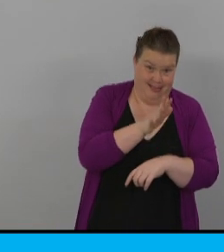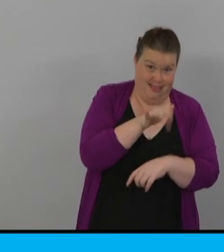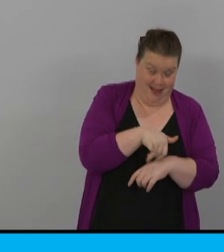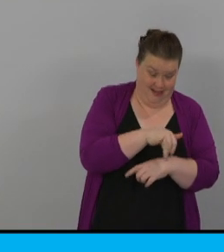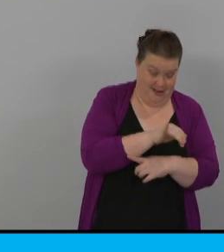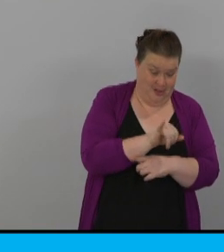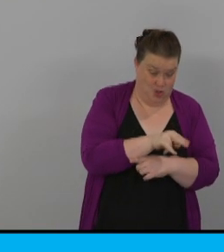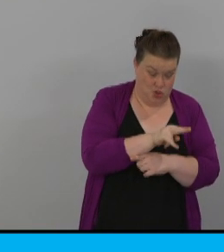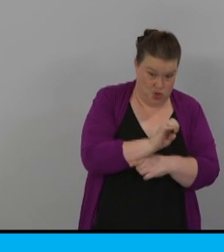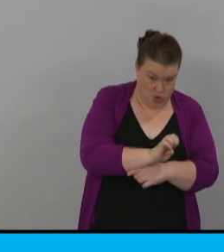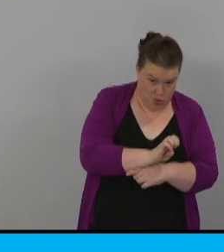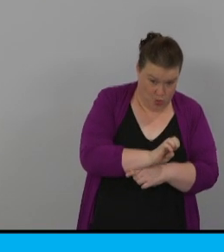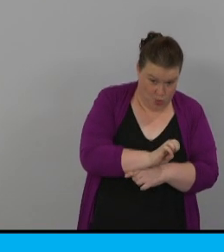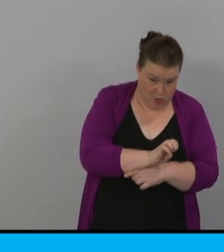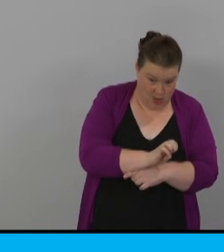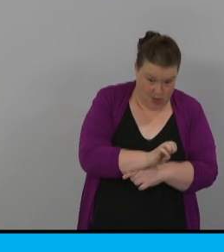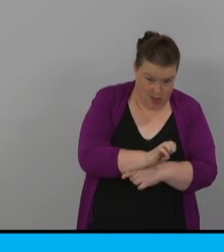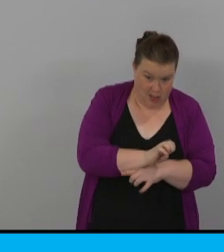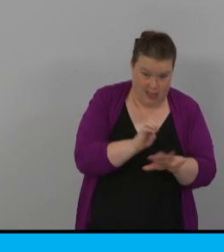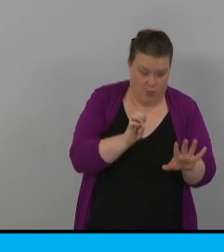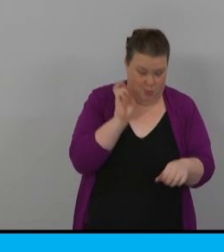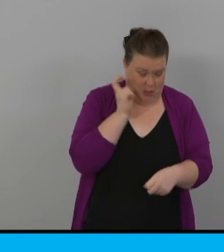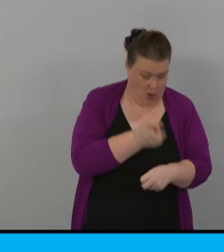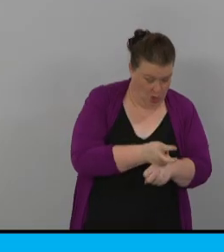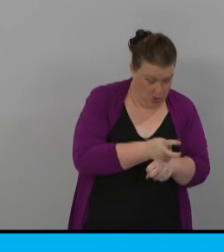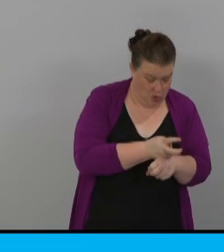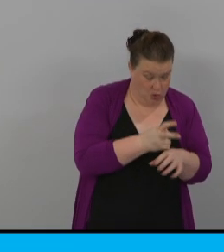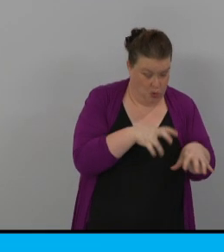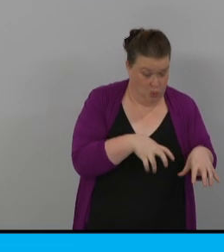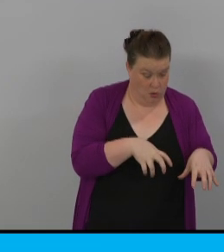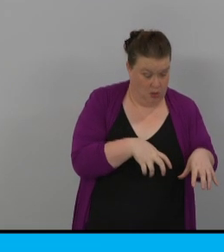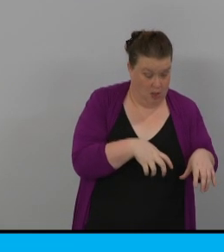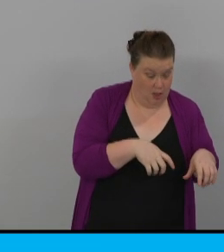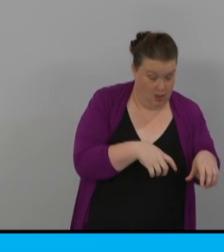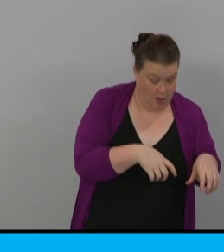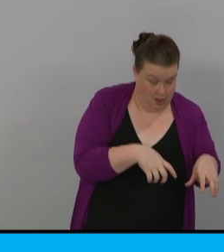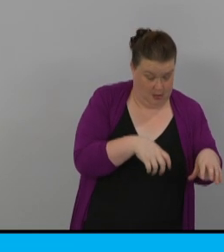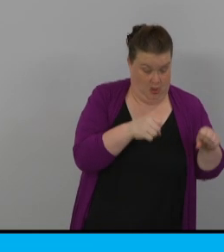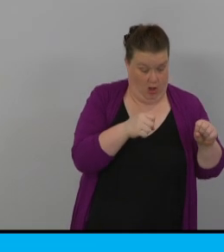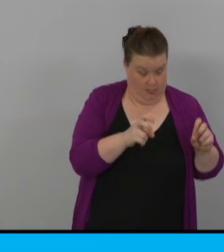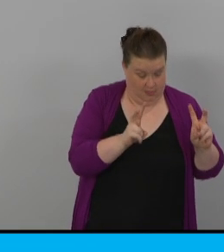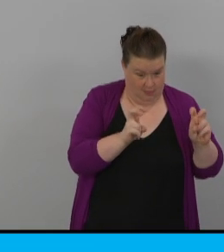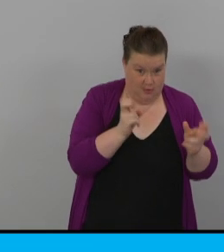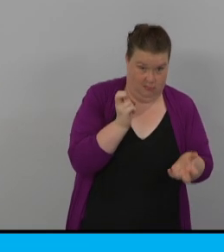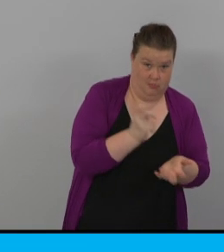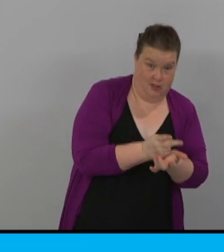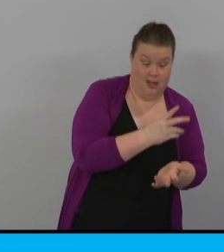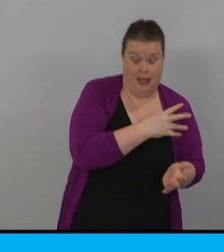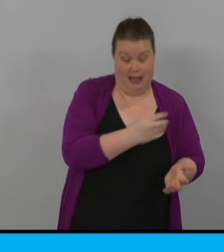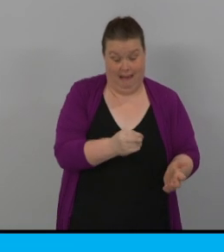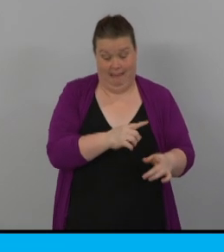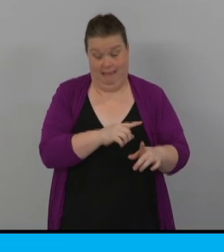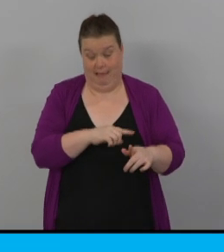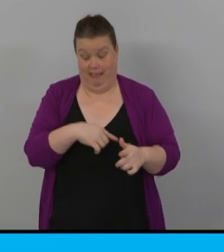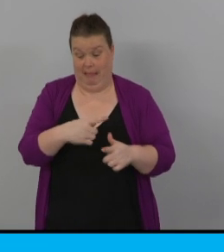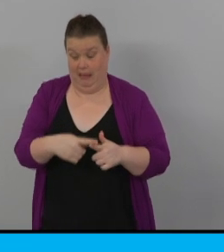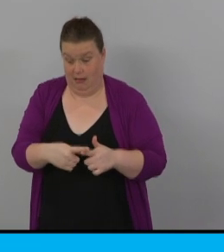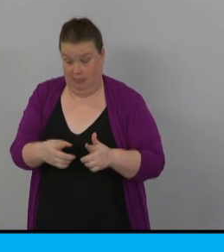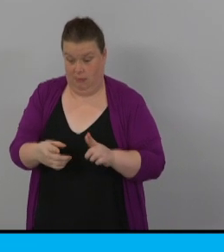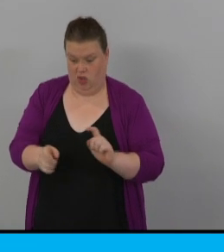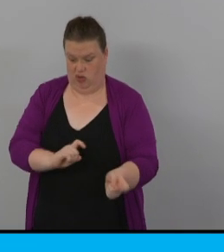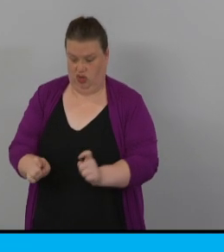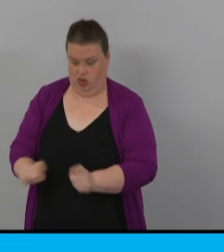the changes in the law and still get that out. Also, you don't know what your certified values are, and they do. That's